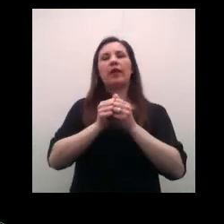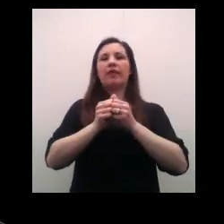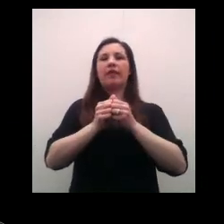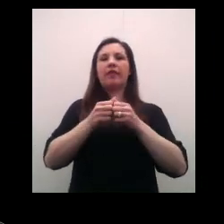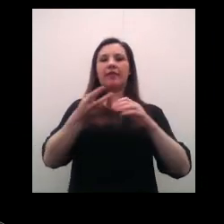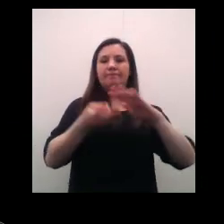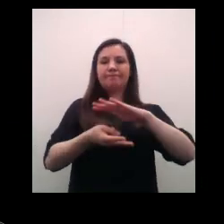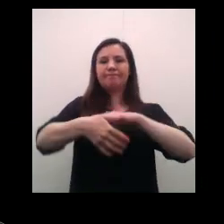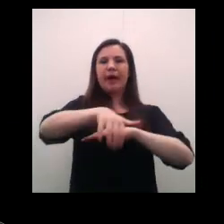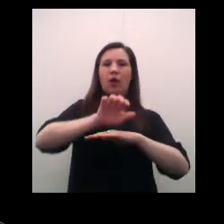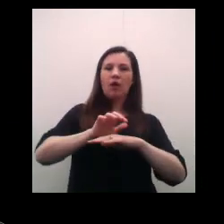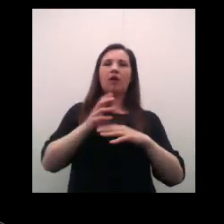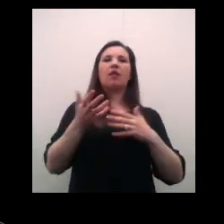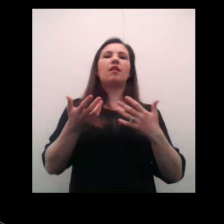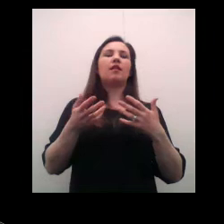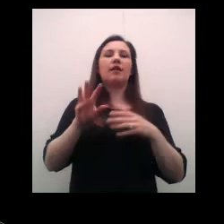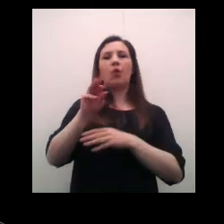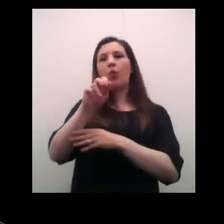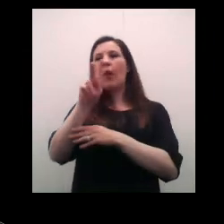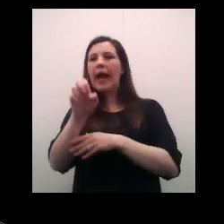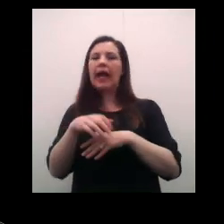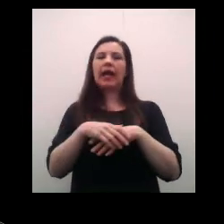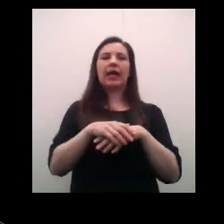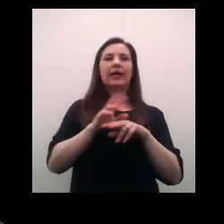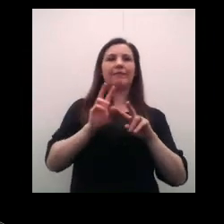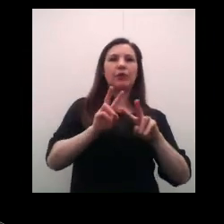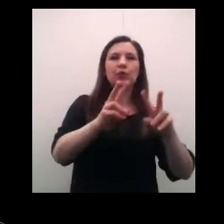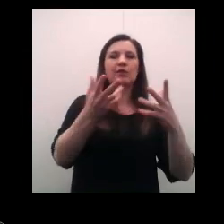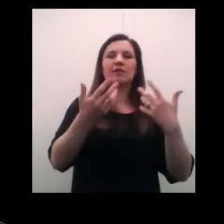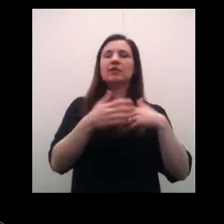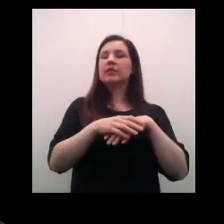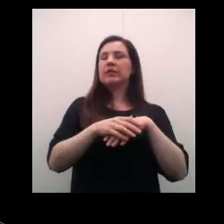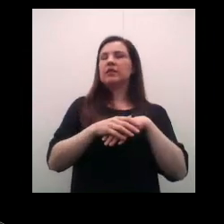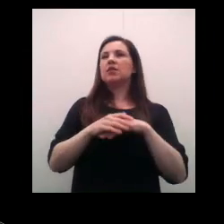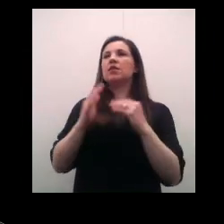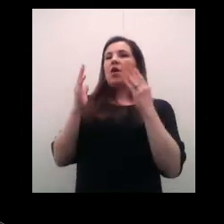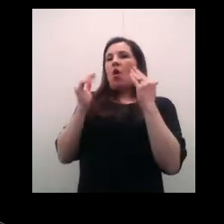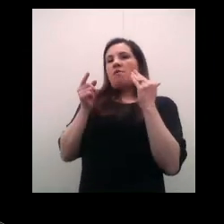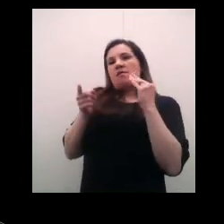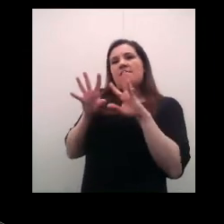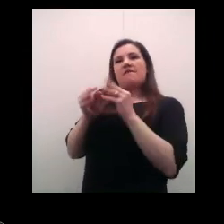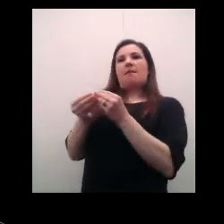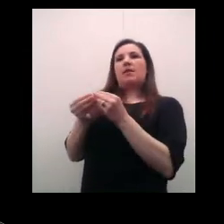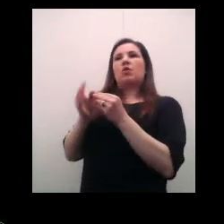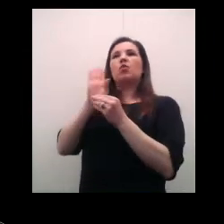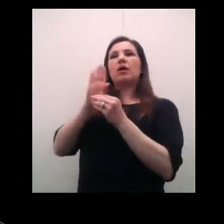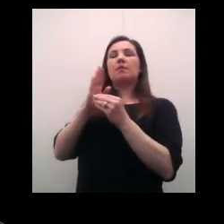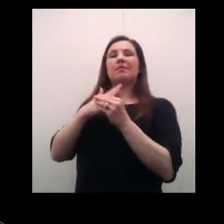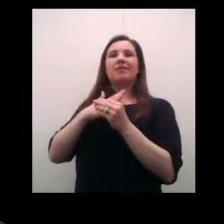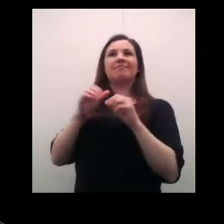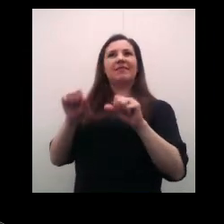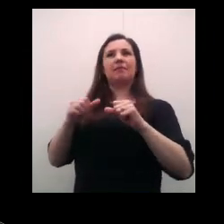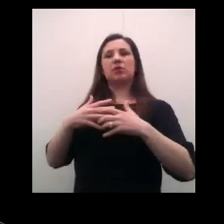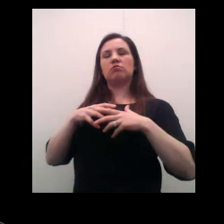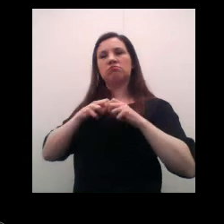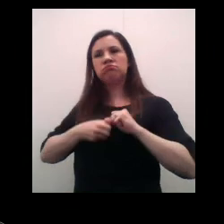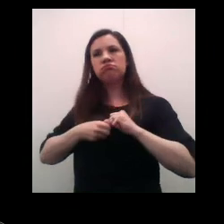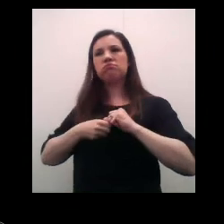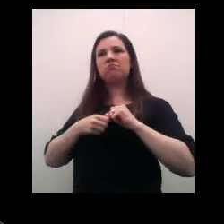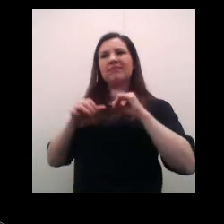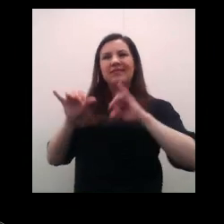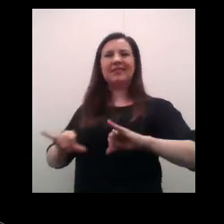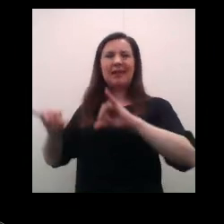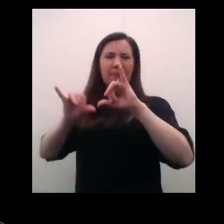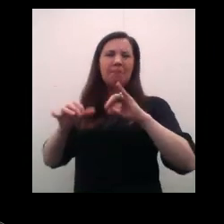burial and having a wake, and hopefully that family will be able to get the mourning that it deserves, like every